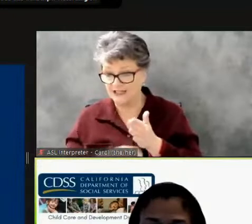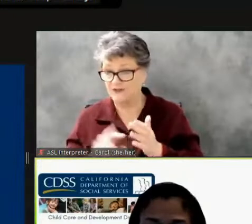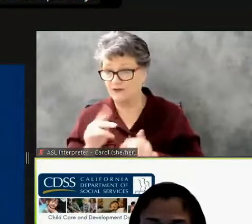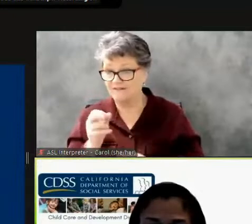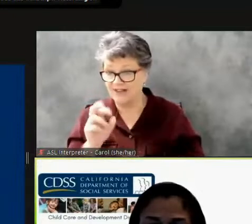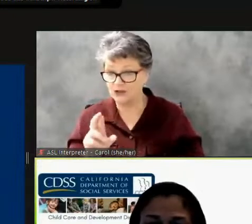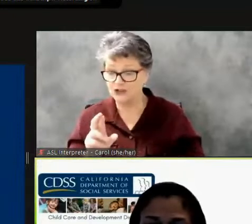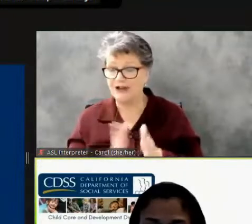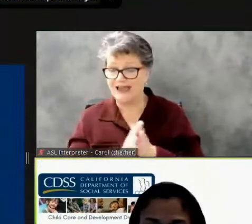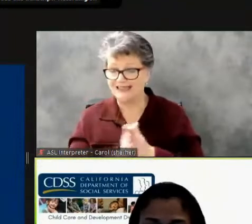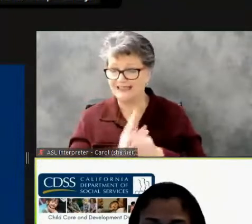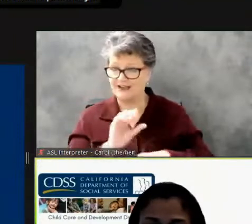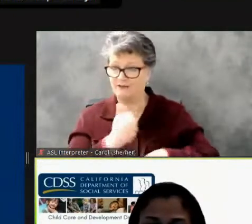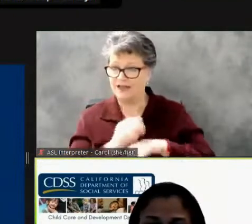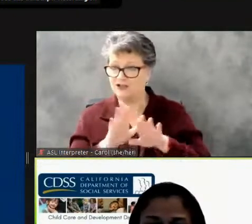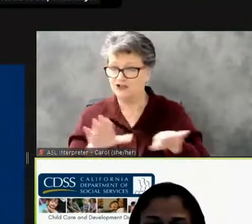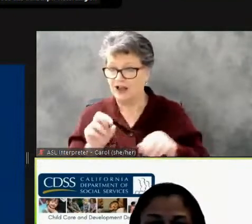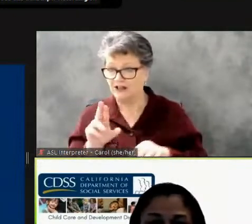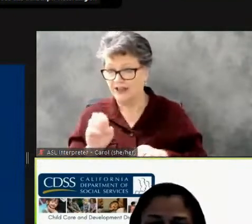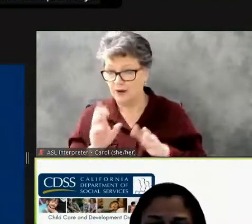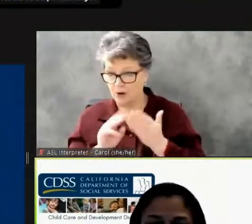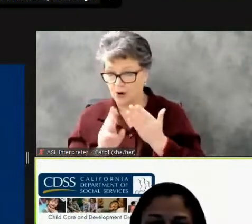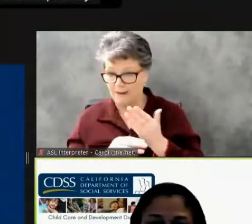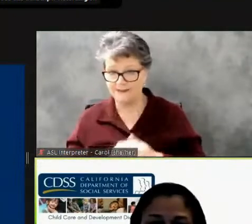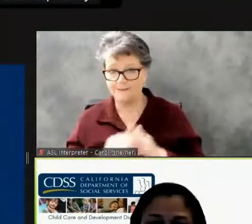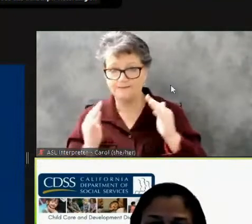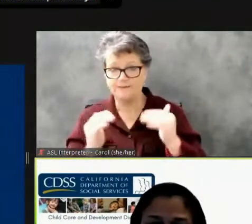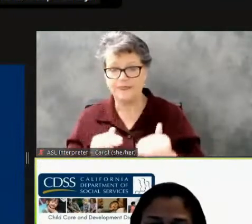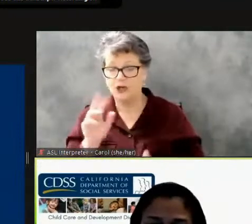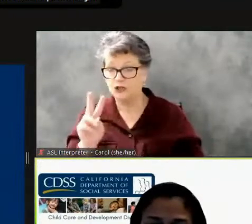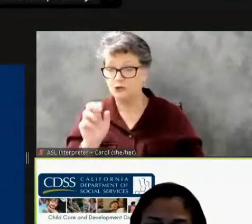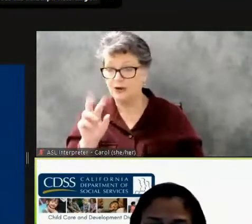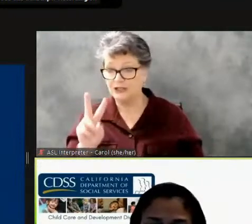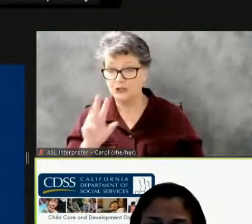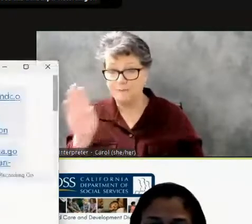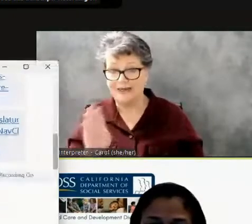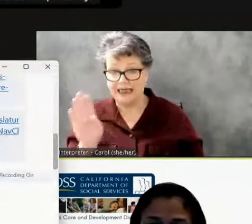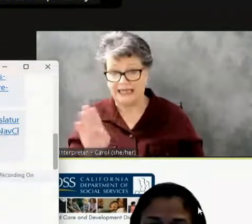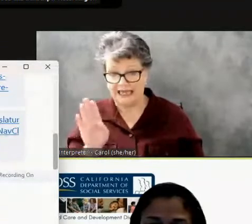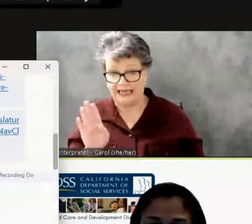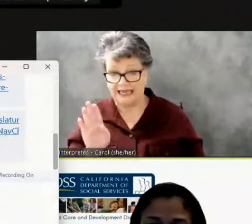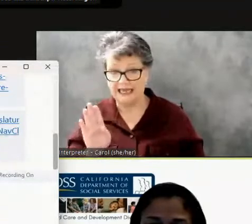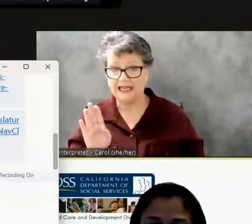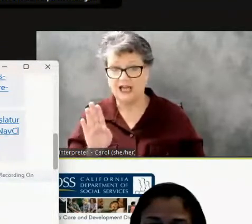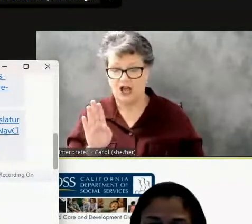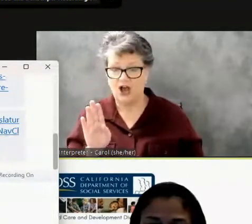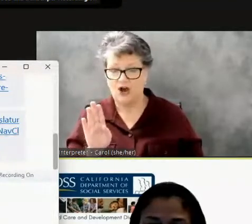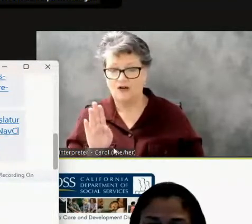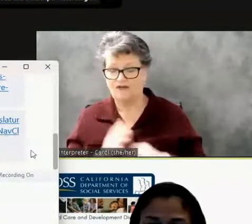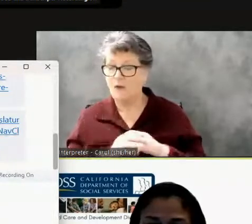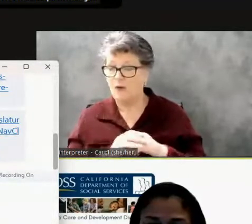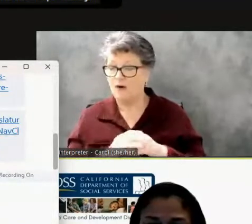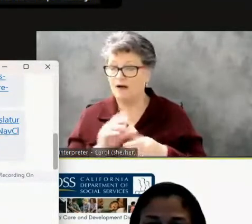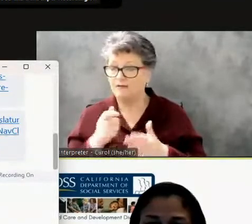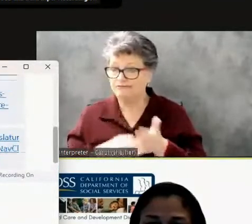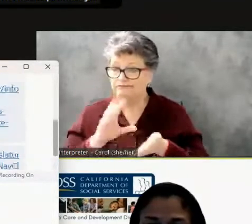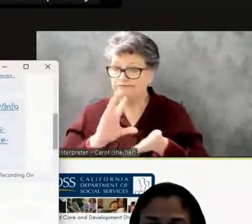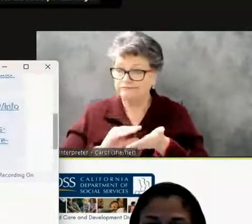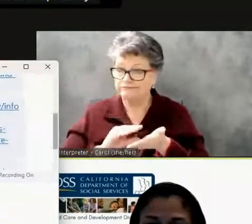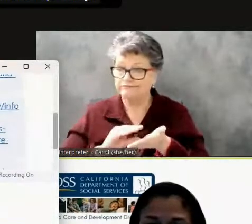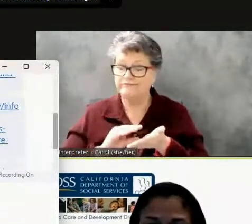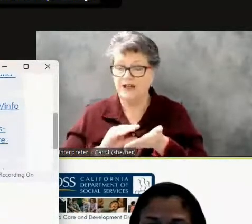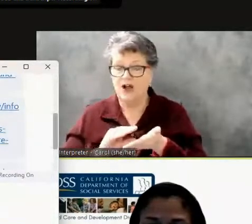and center-based childcare programs. $2.2 billion for subsidized spot expansions for fiscal